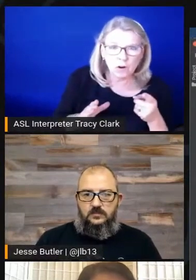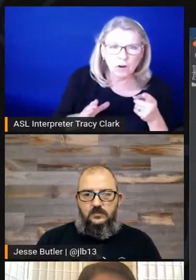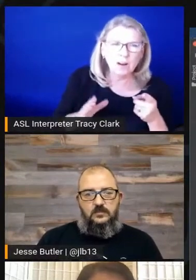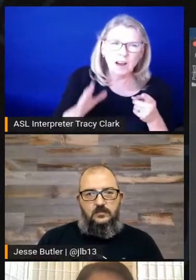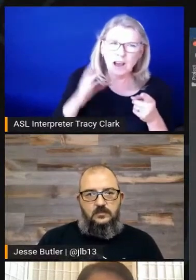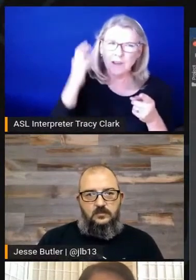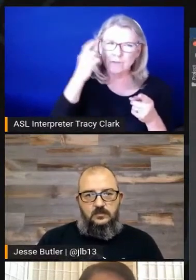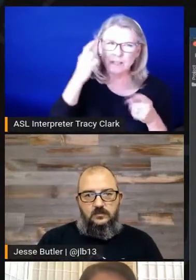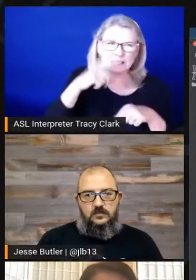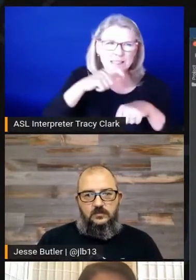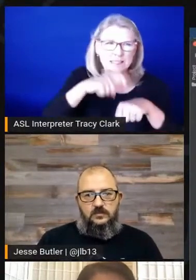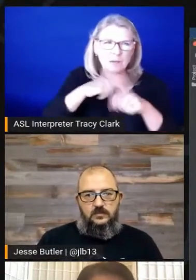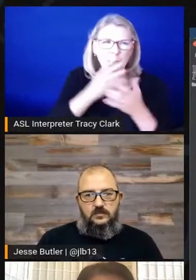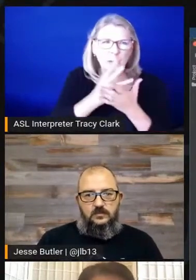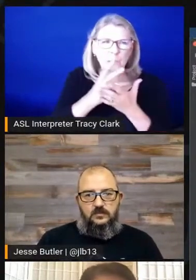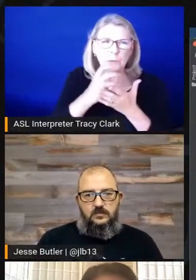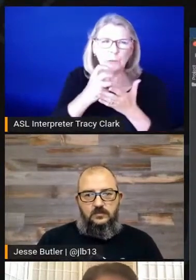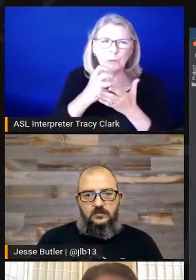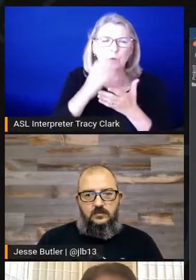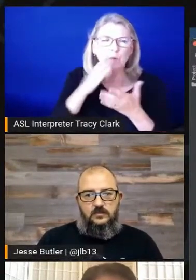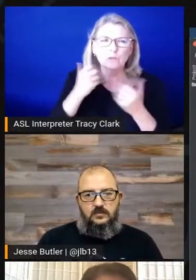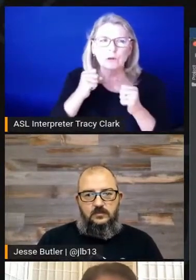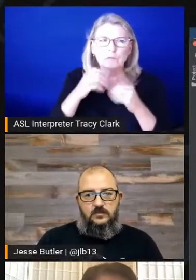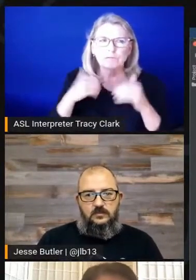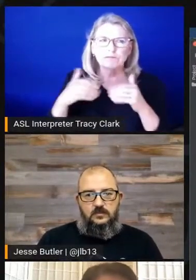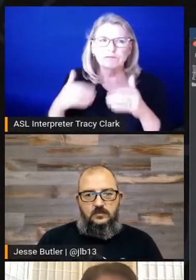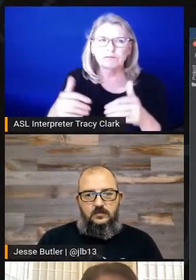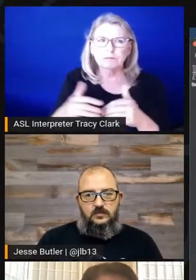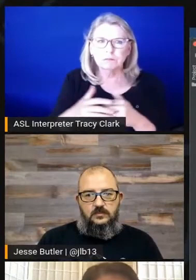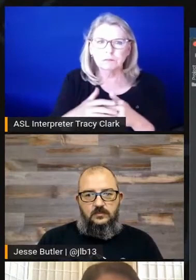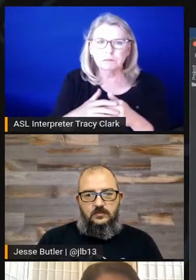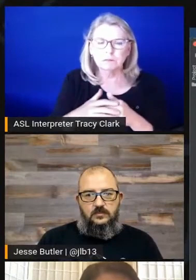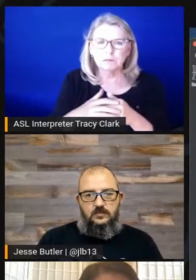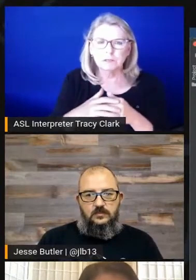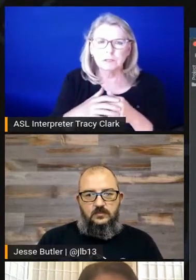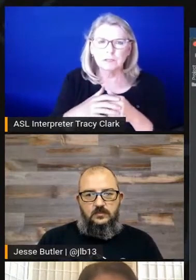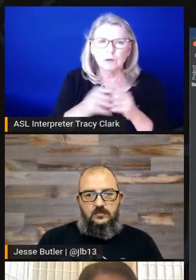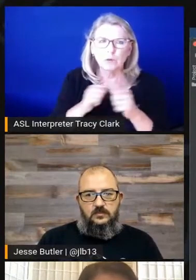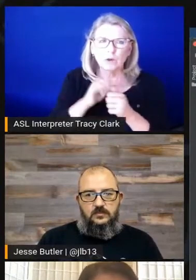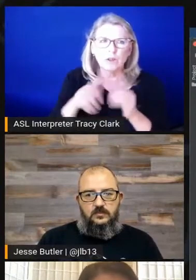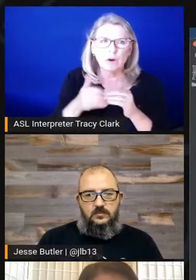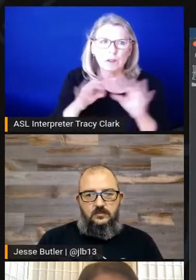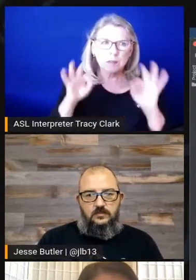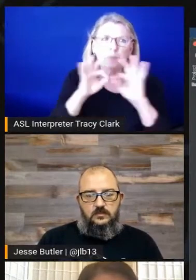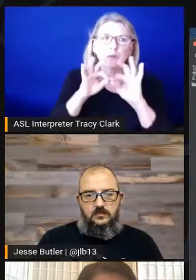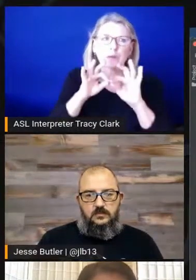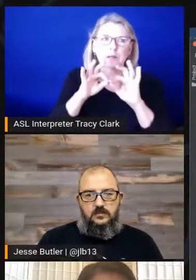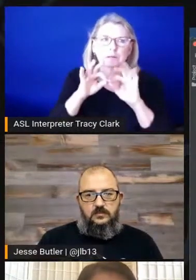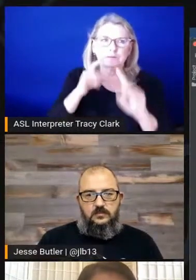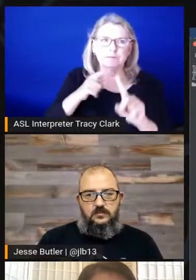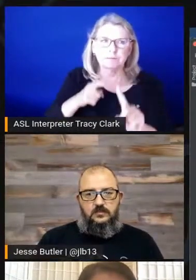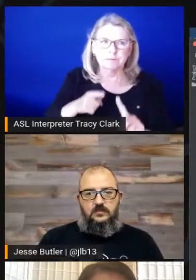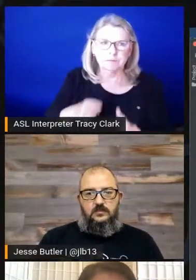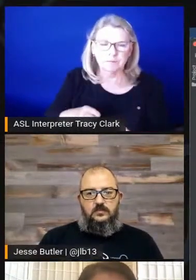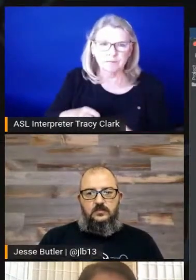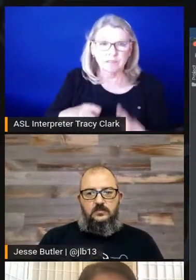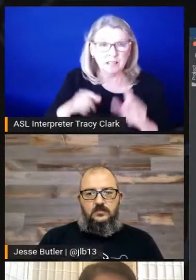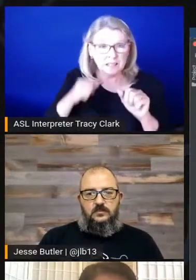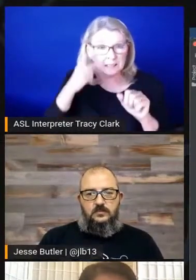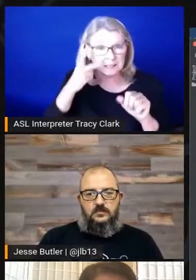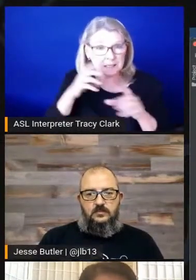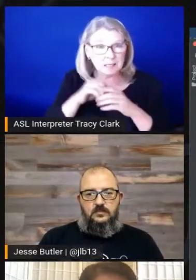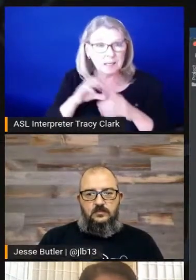to get through this with all the pertinent information. But you can see in this config section, we